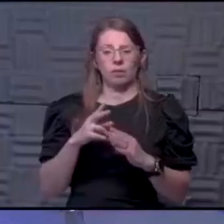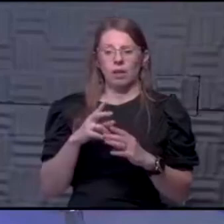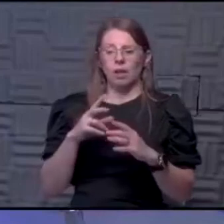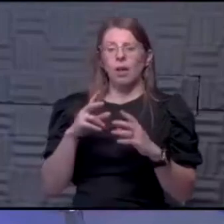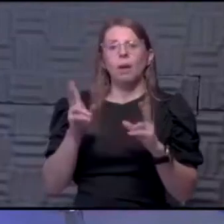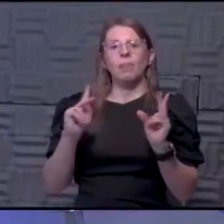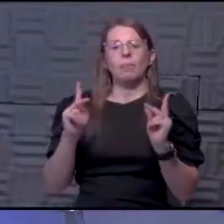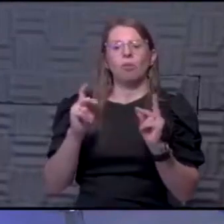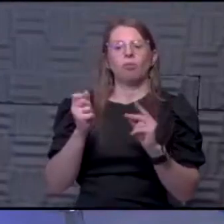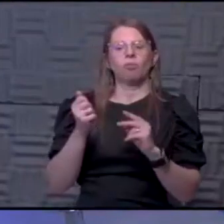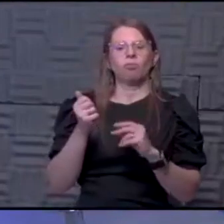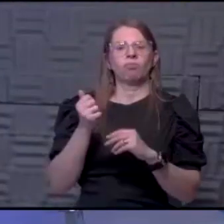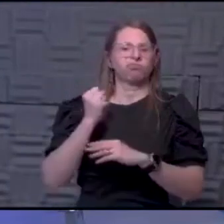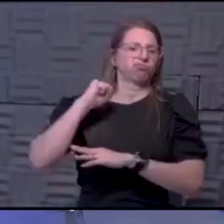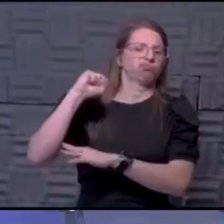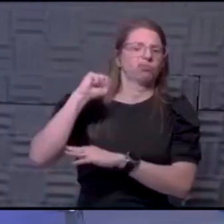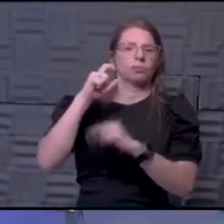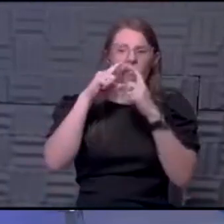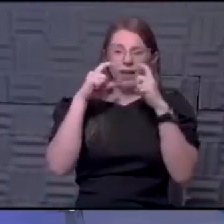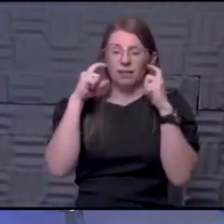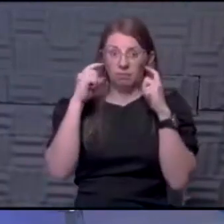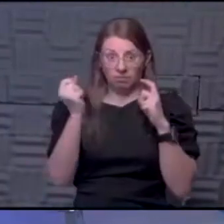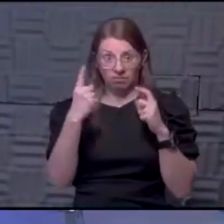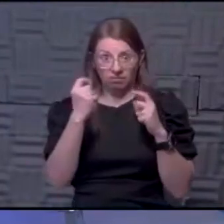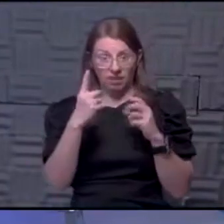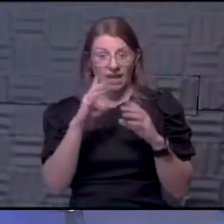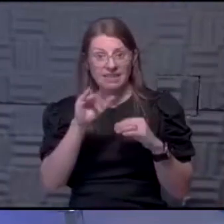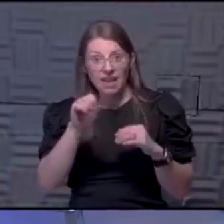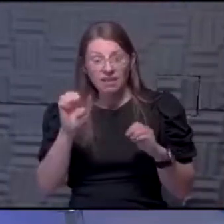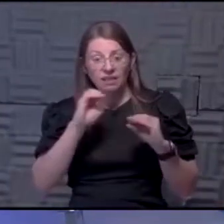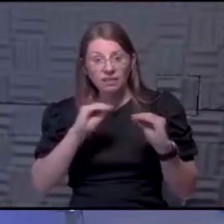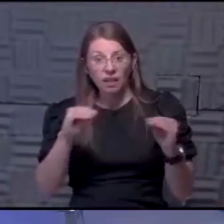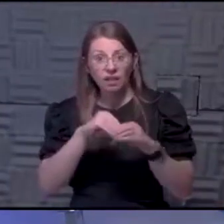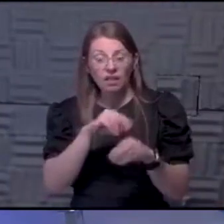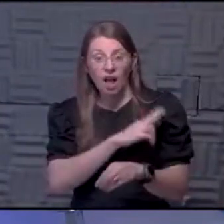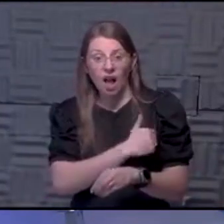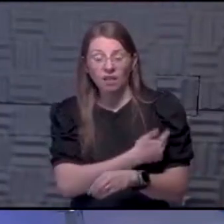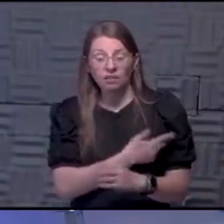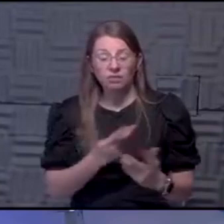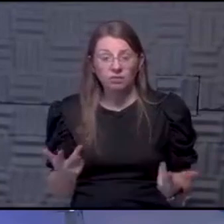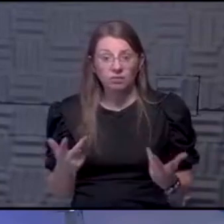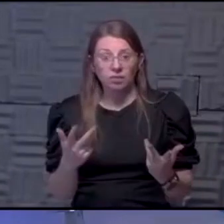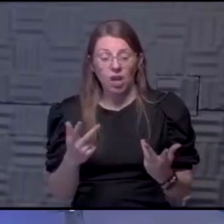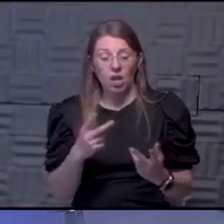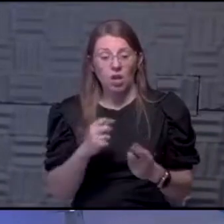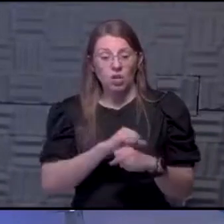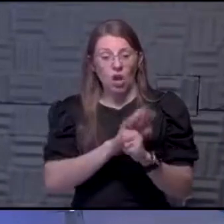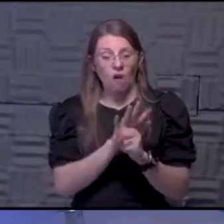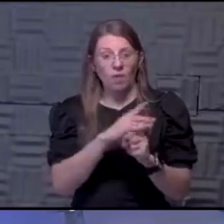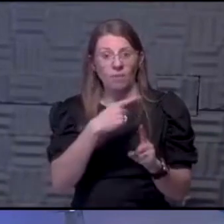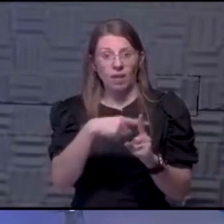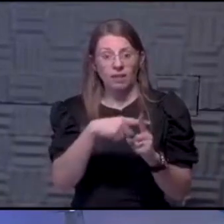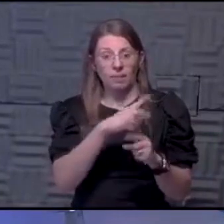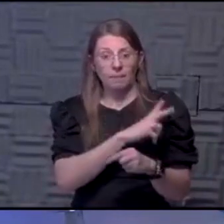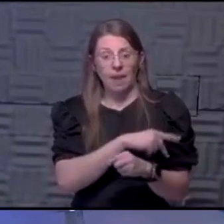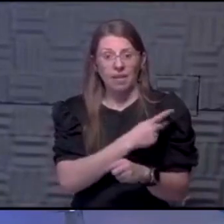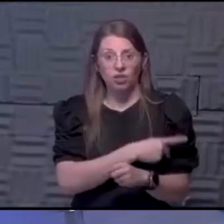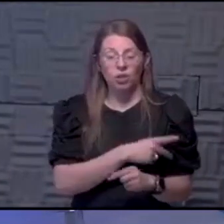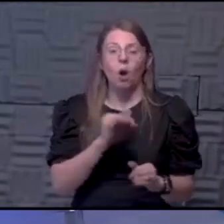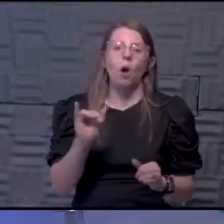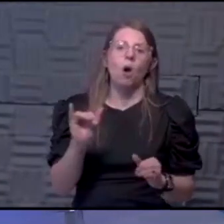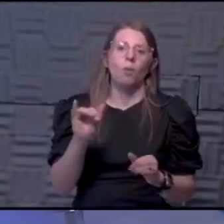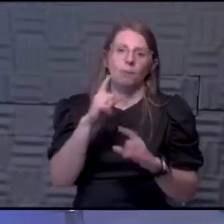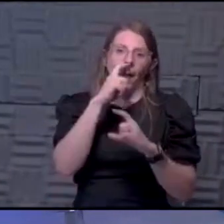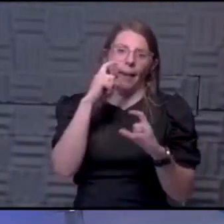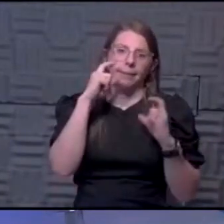there. I keep saying to them, we don't have any cases in the hospital of getting COVID from our COVID positive patients. I wonder why that could be. Oh, wait,